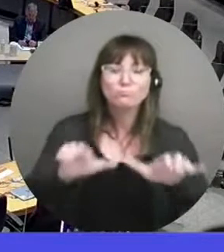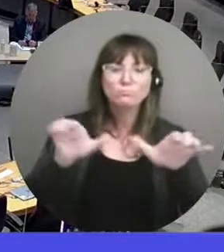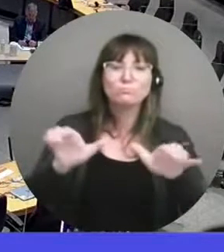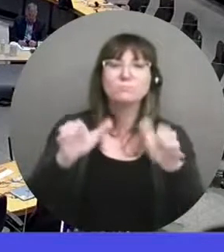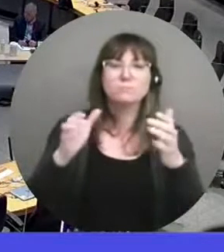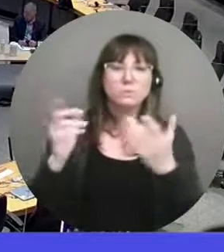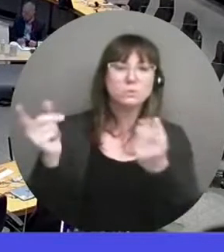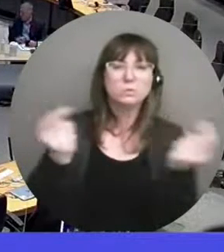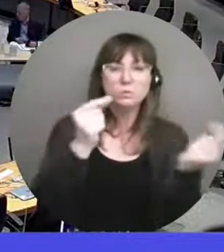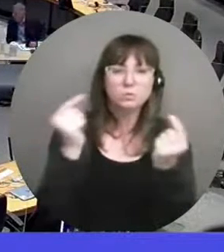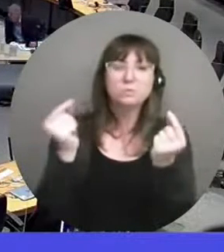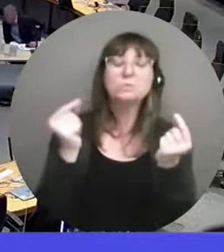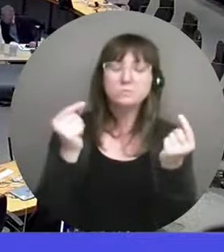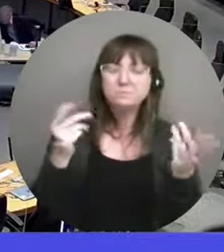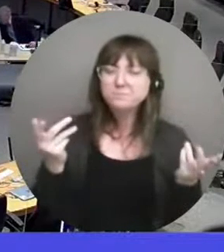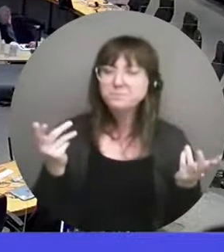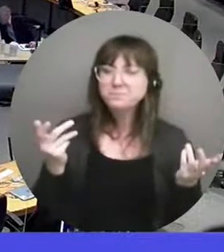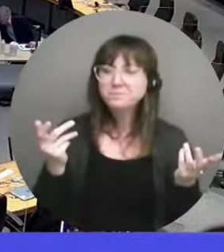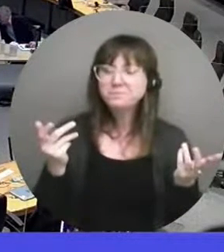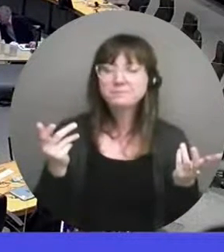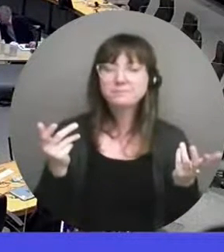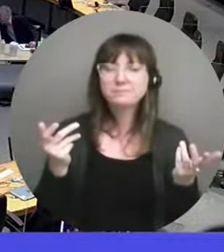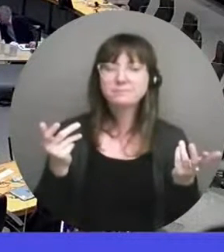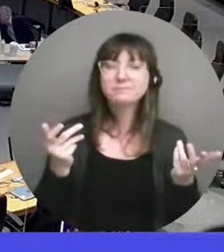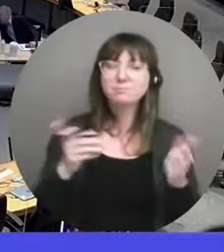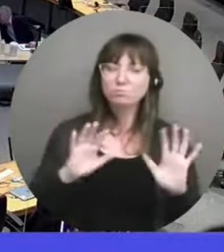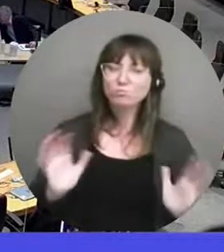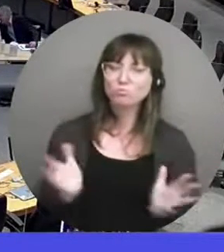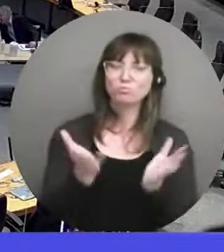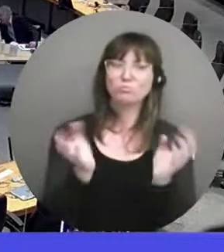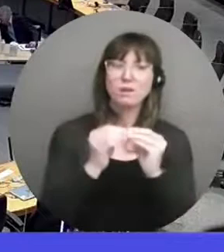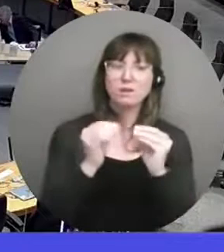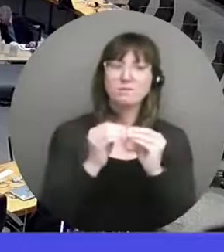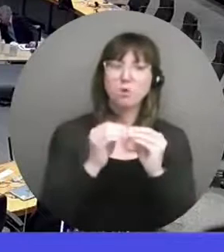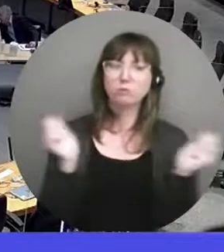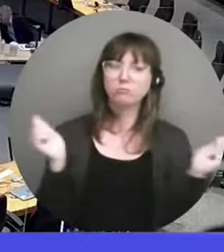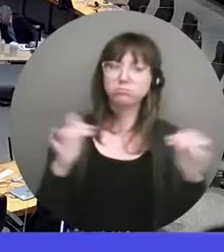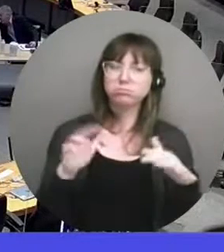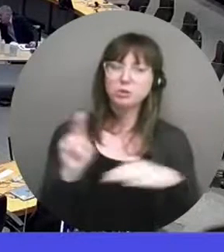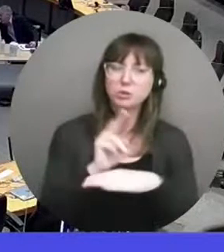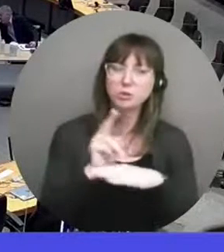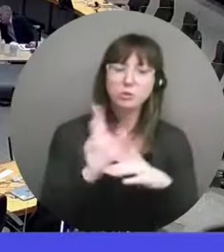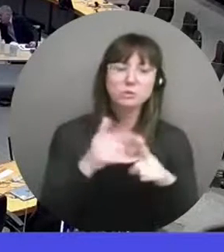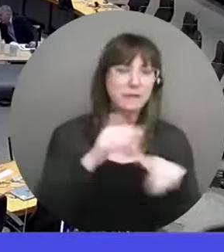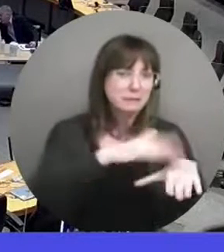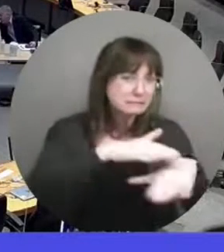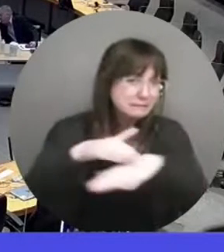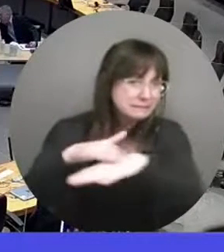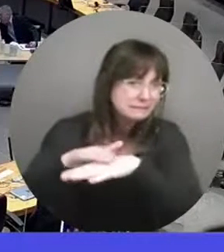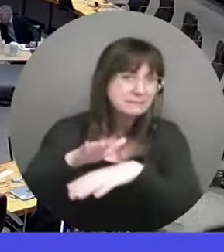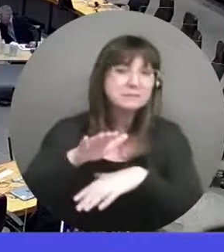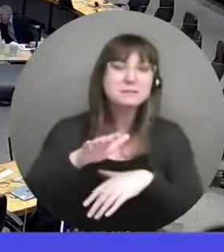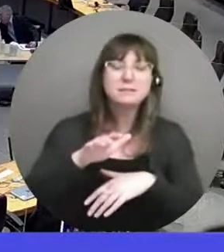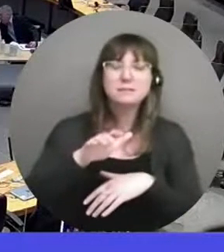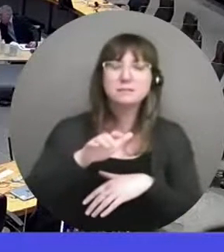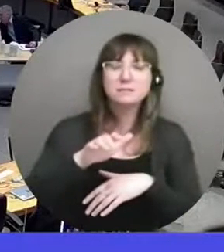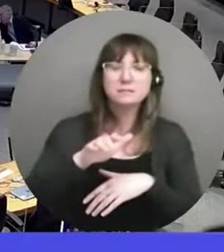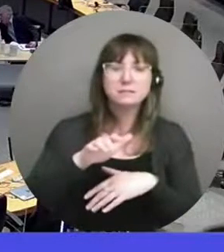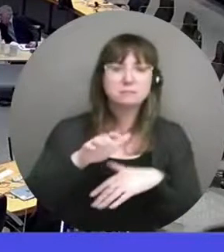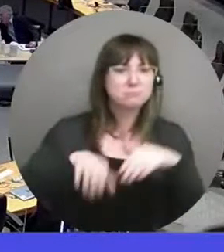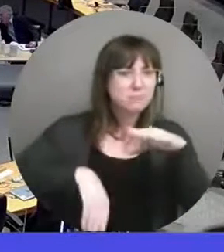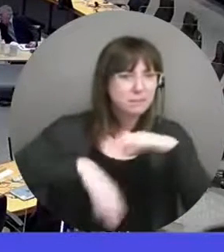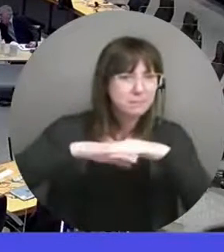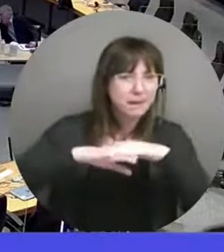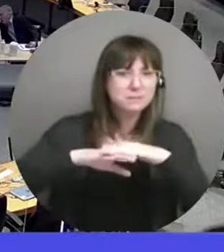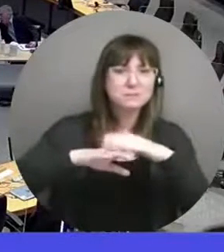well, just to encourage greater use and remind people of gathering maximum, social